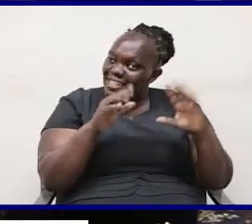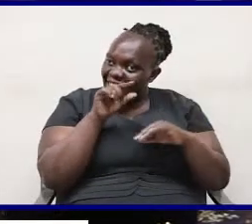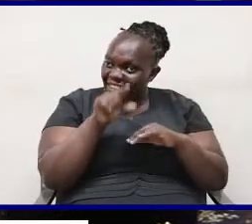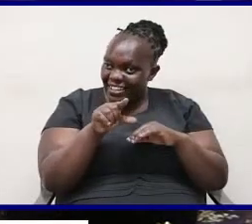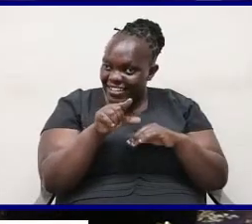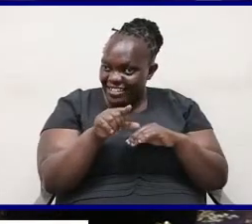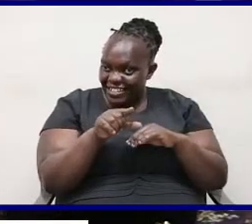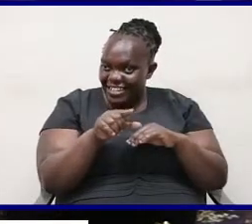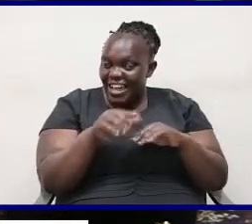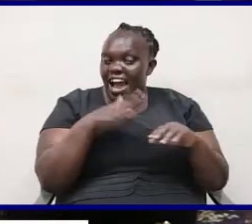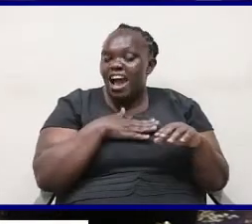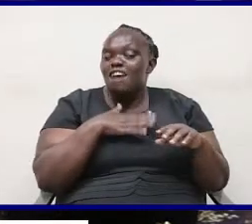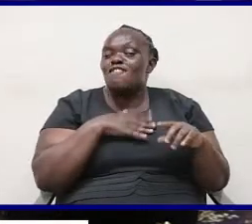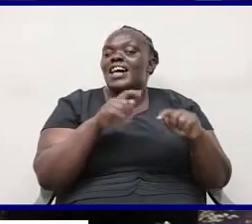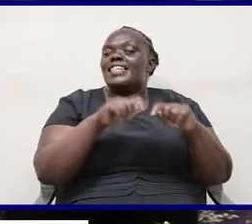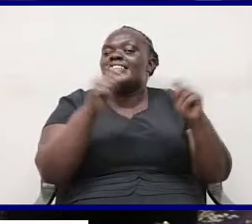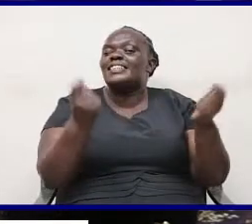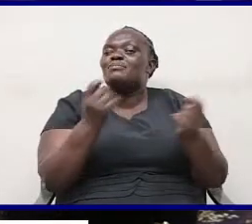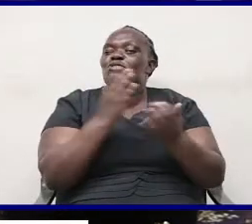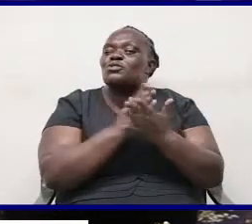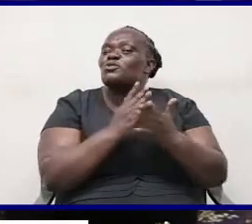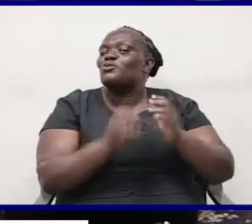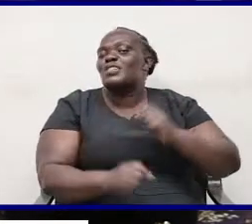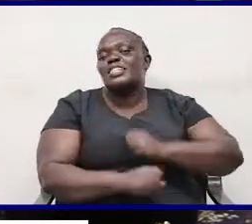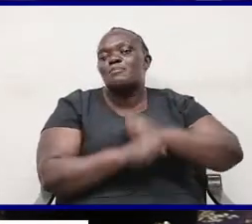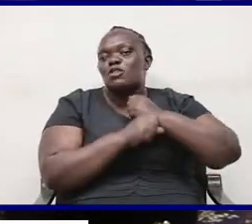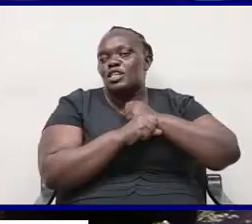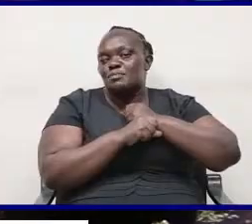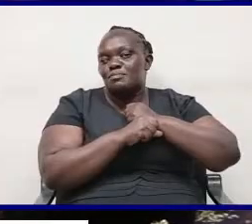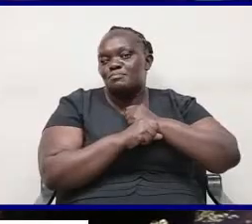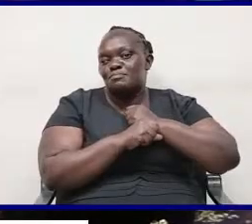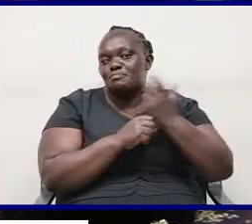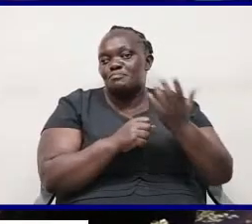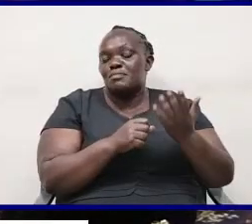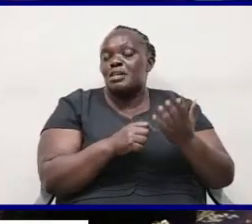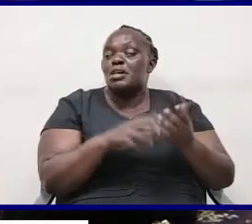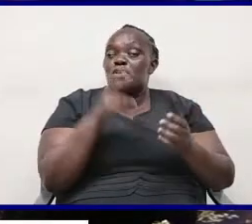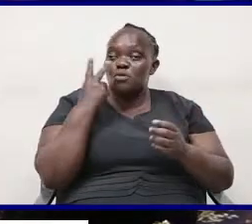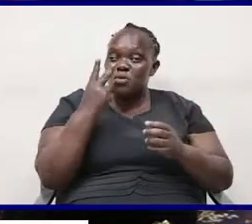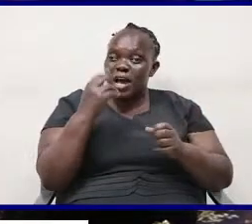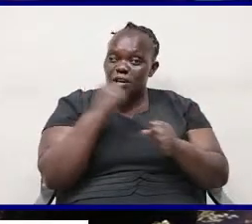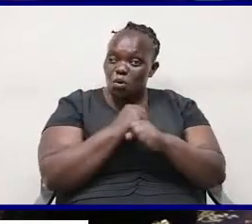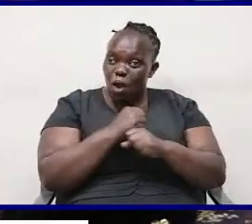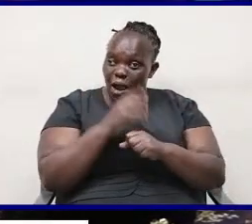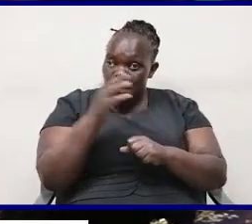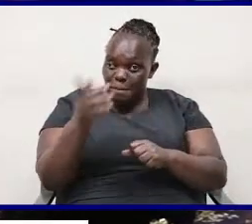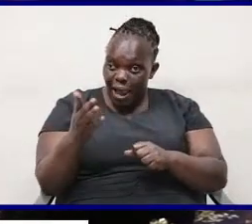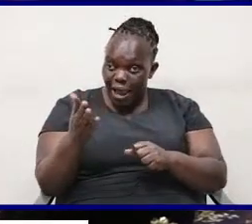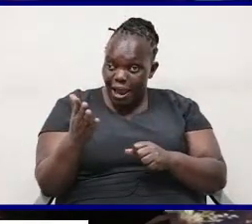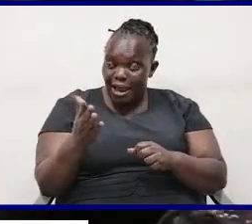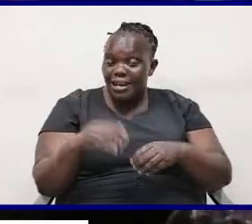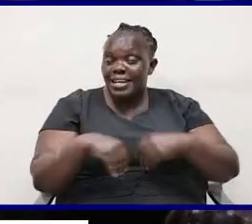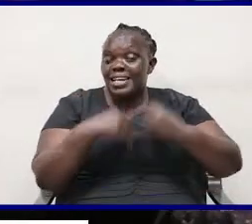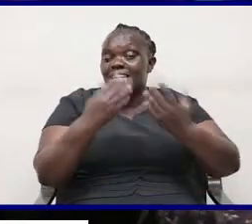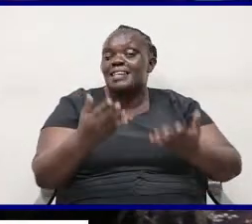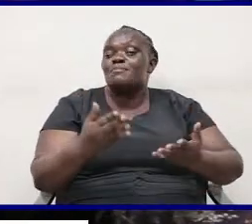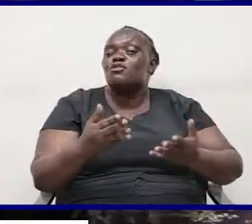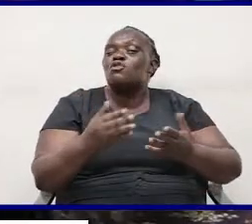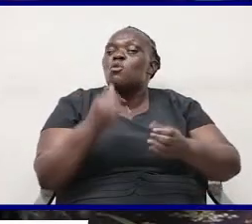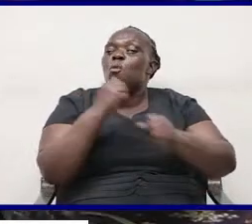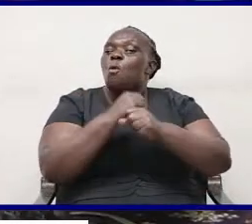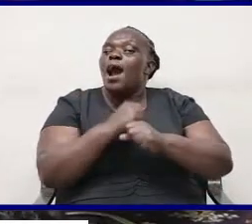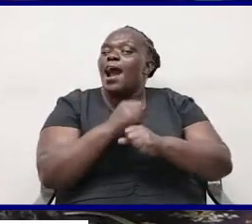that I have a team that is very supportive. When you look at what we do, we are the facilitators. Okay. We are